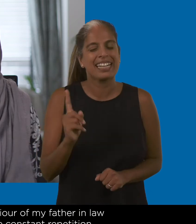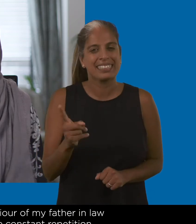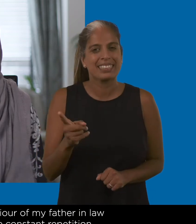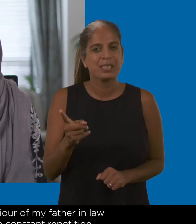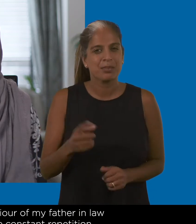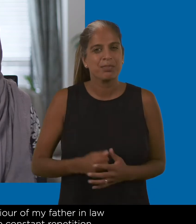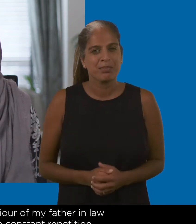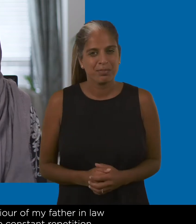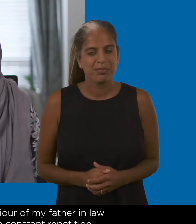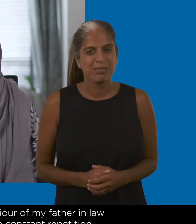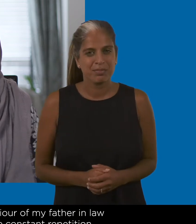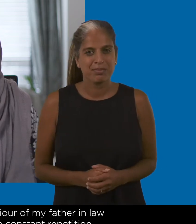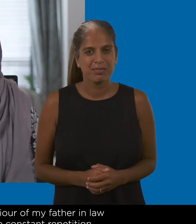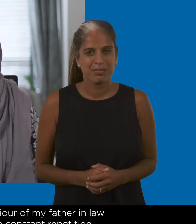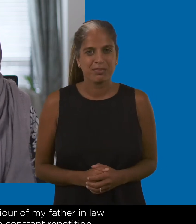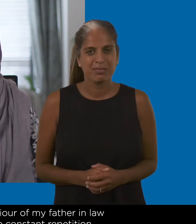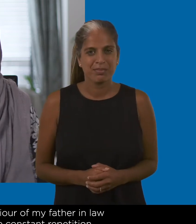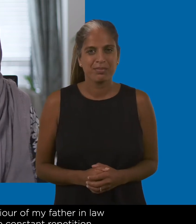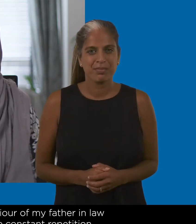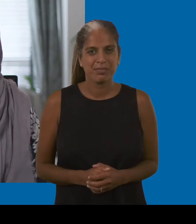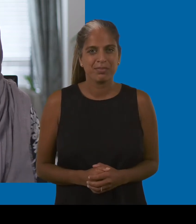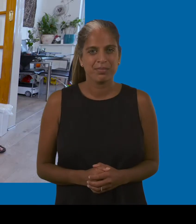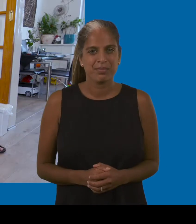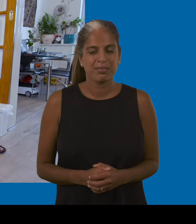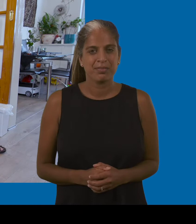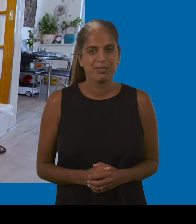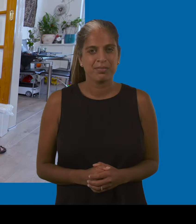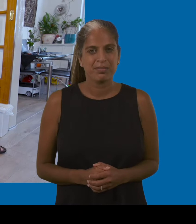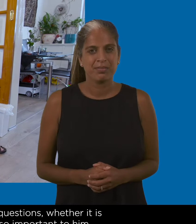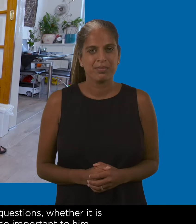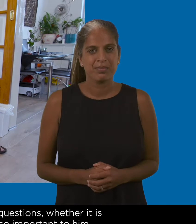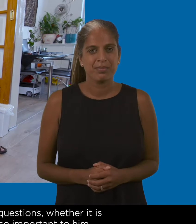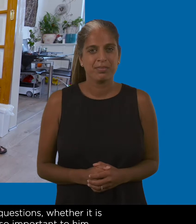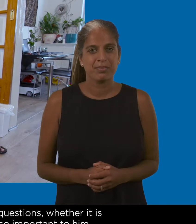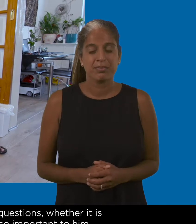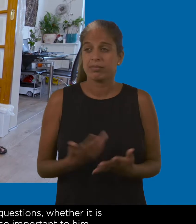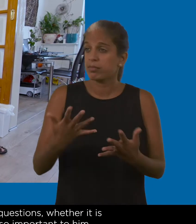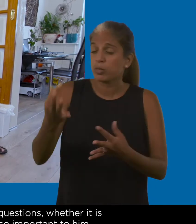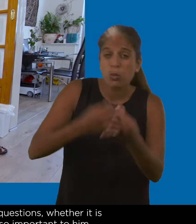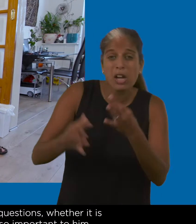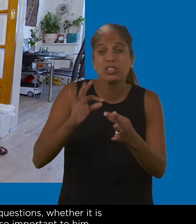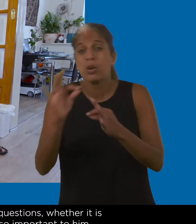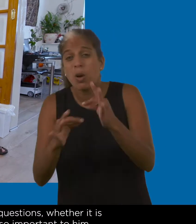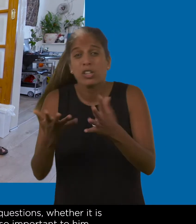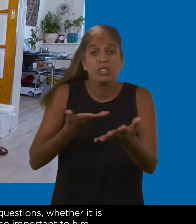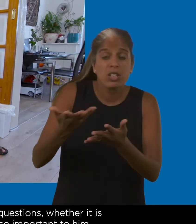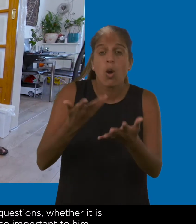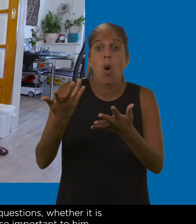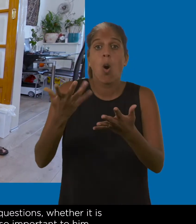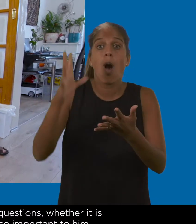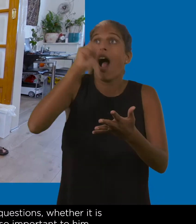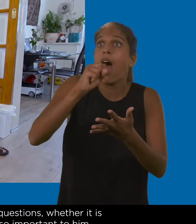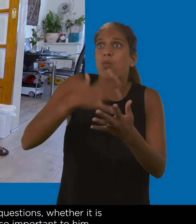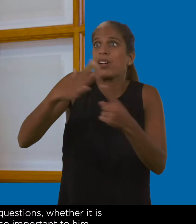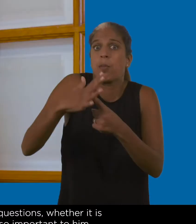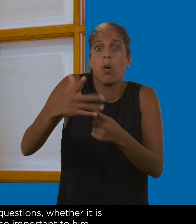pick up on is just the constant repetition. Whether it's in regards to asking questions, whether